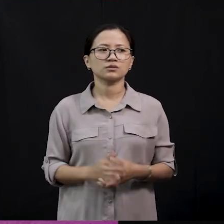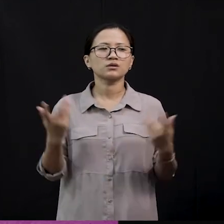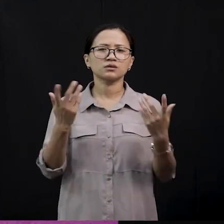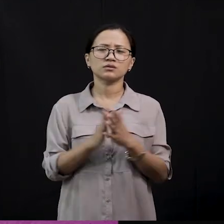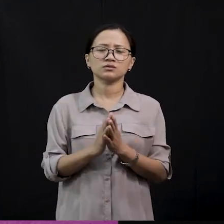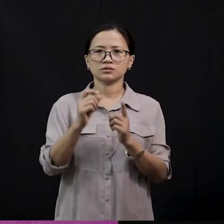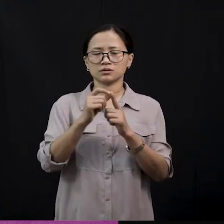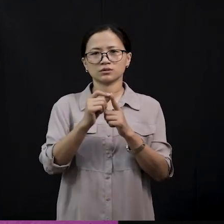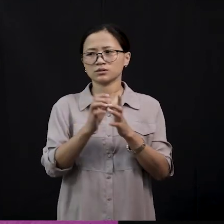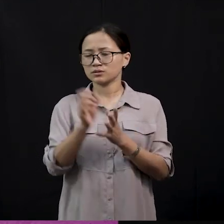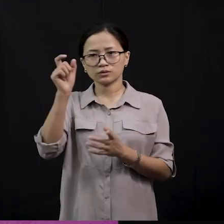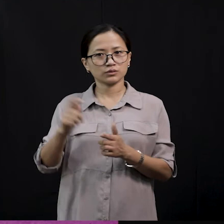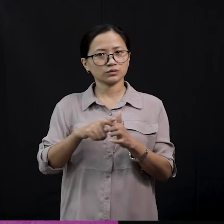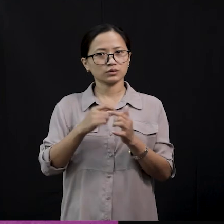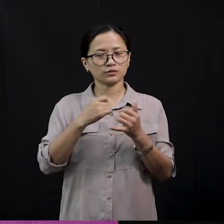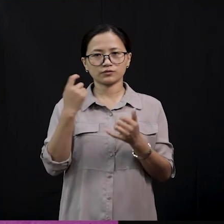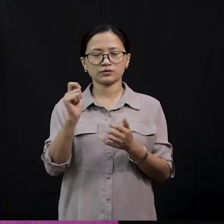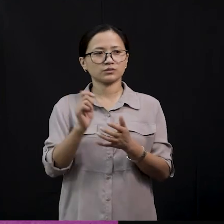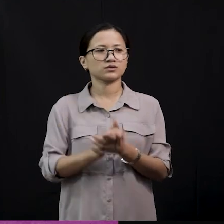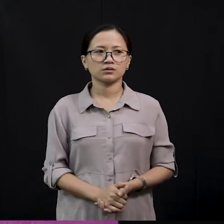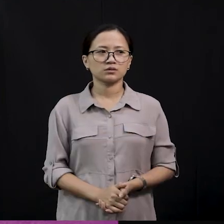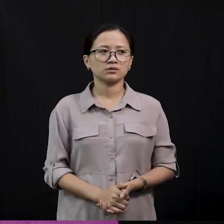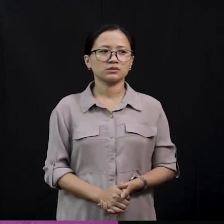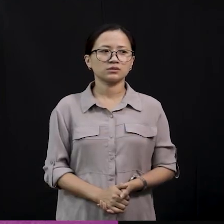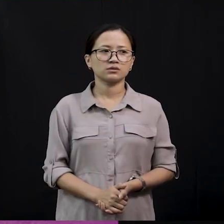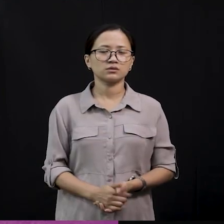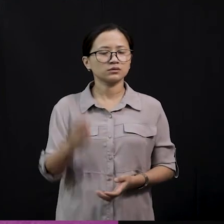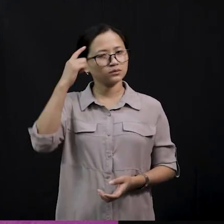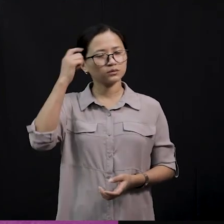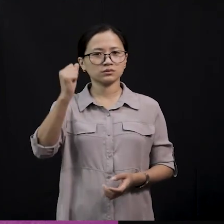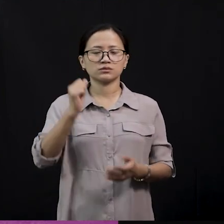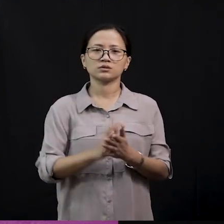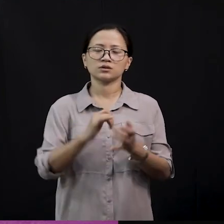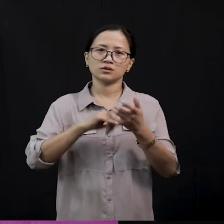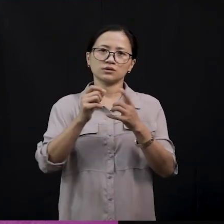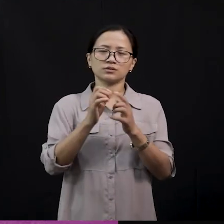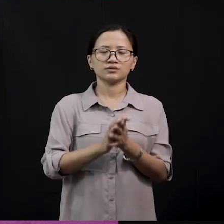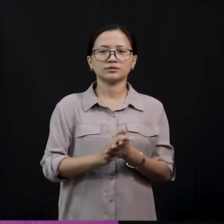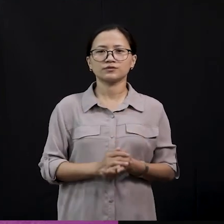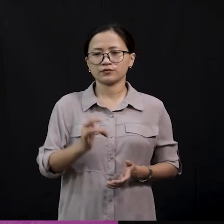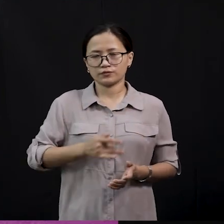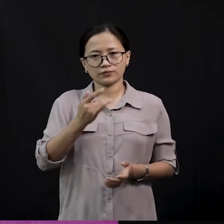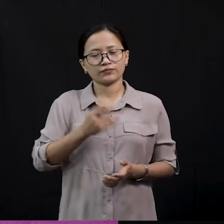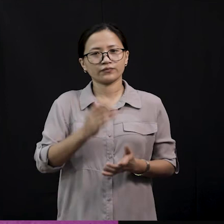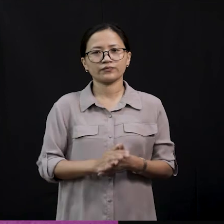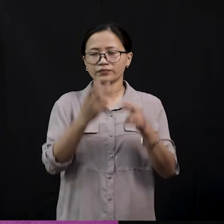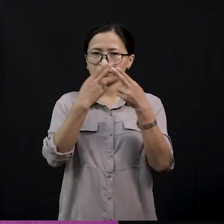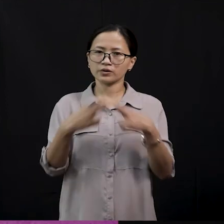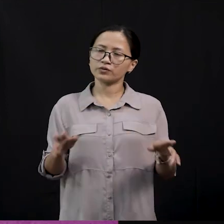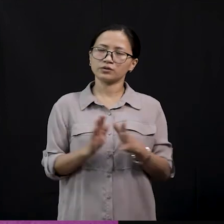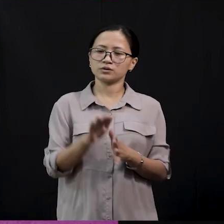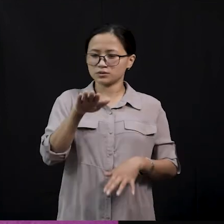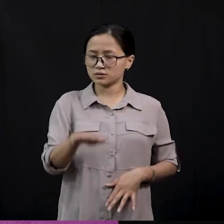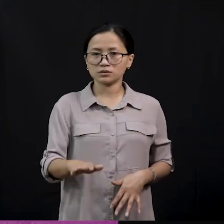How did the speaker feel after talking to the child on the beach? Remember, the speaker felt free like